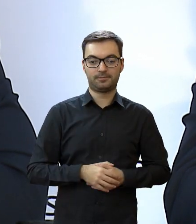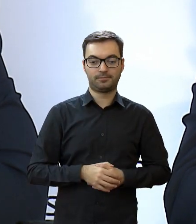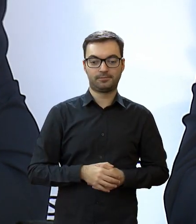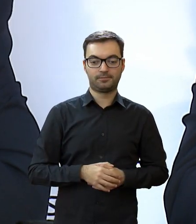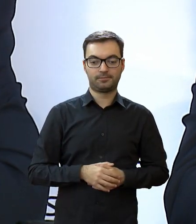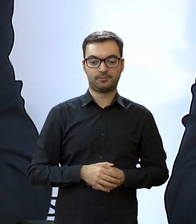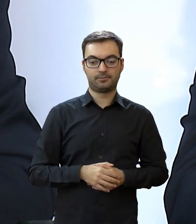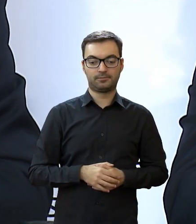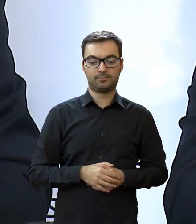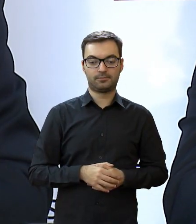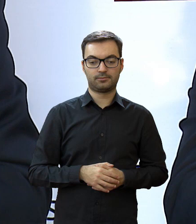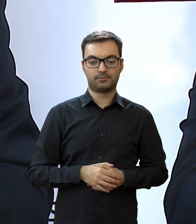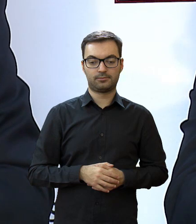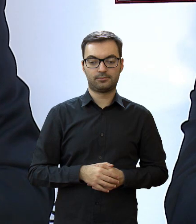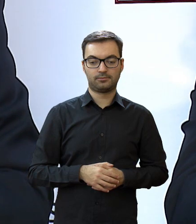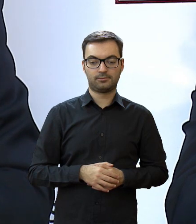1,67%.